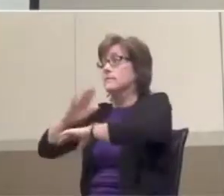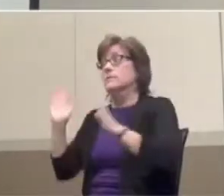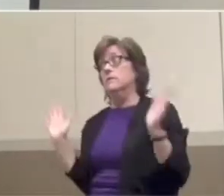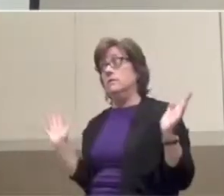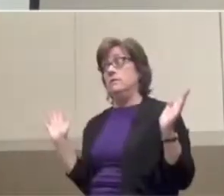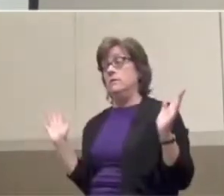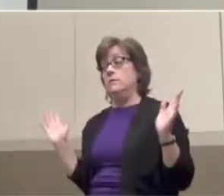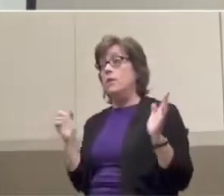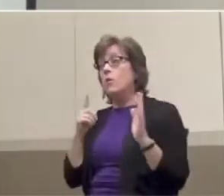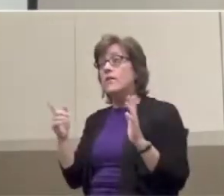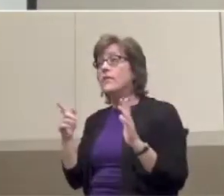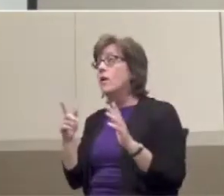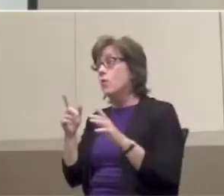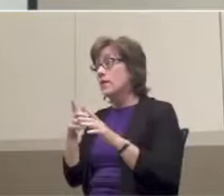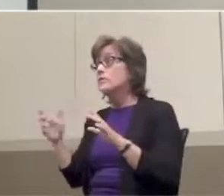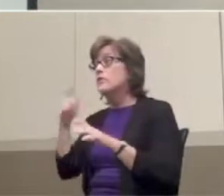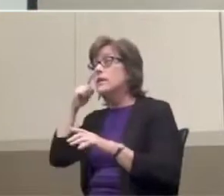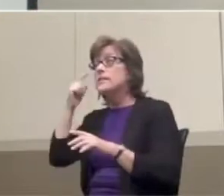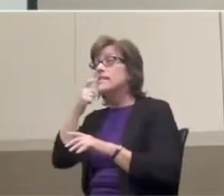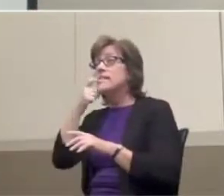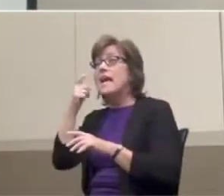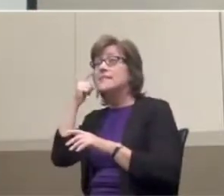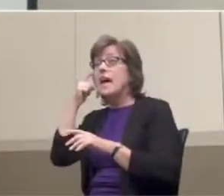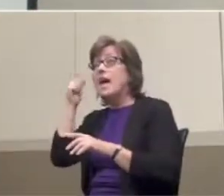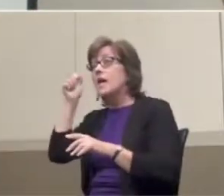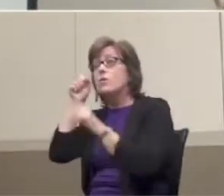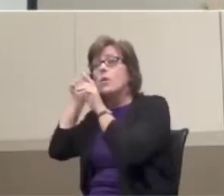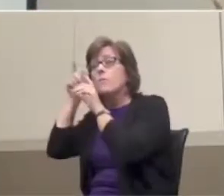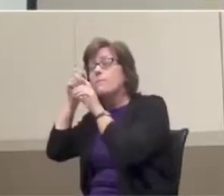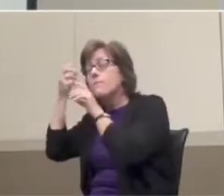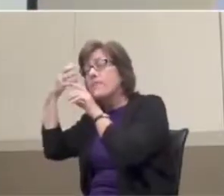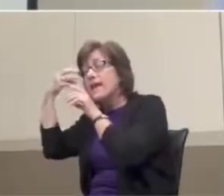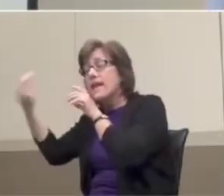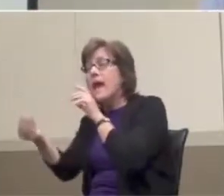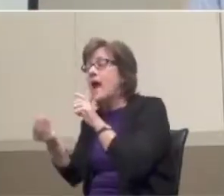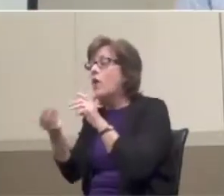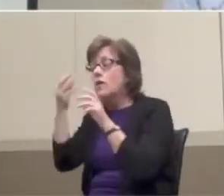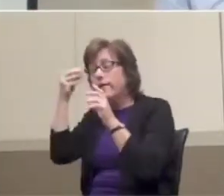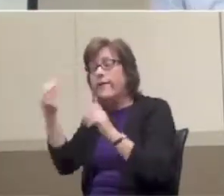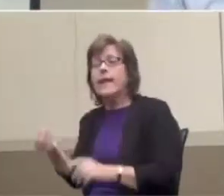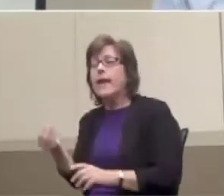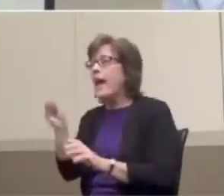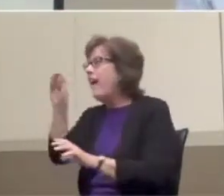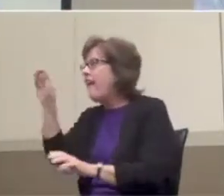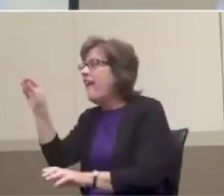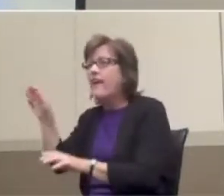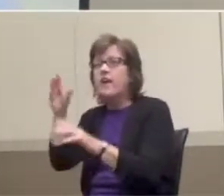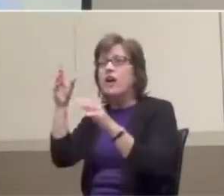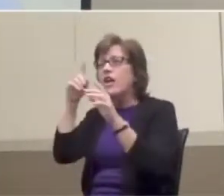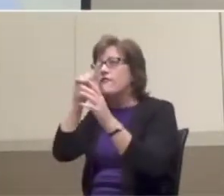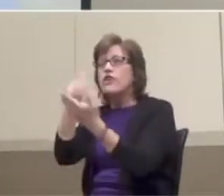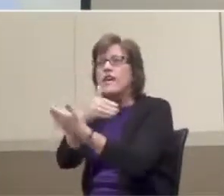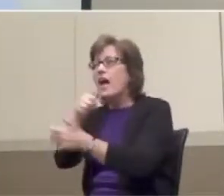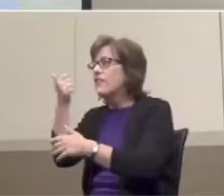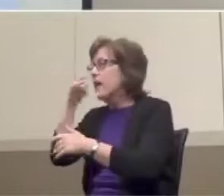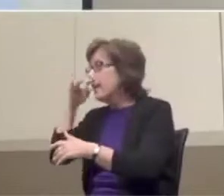pop his glass eye out. He would do it regularly to freak the other kids out.